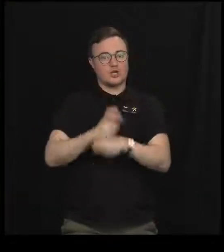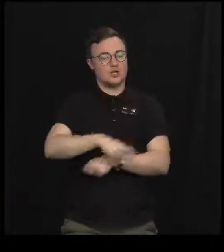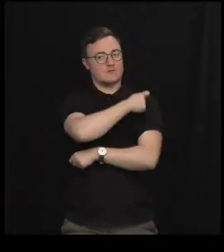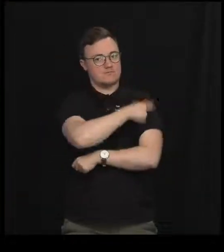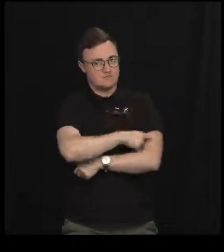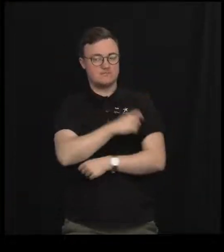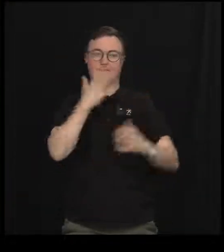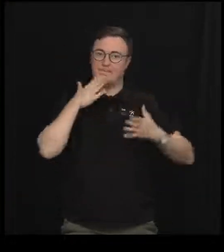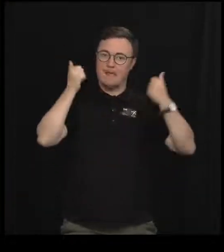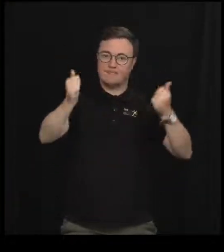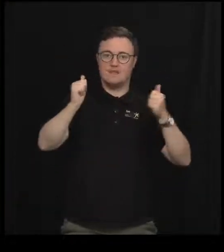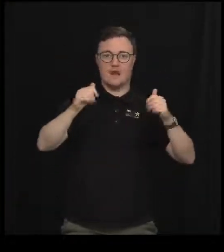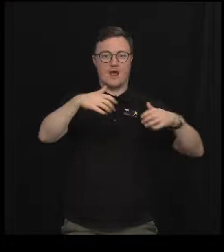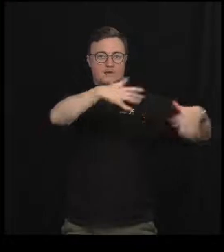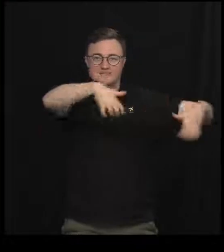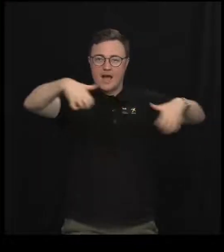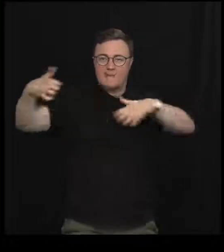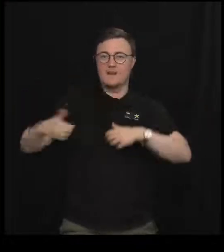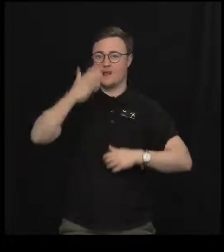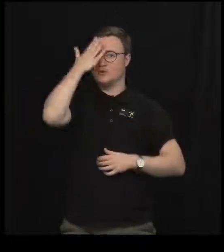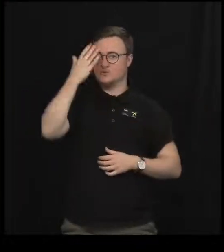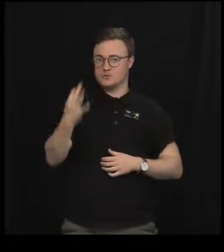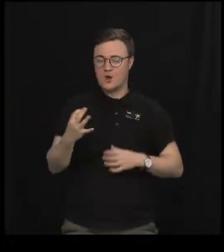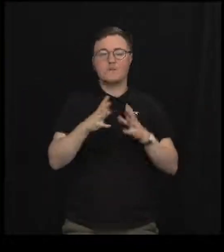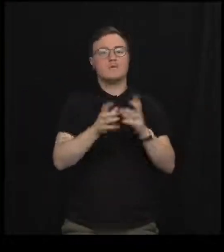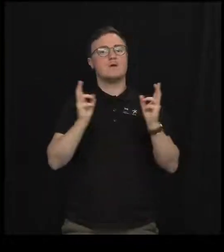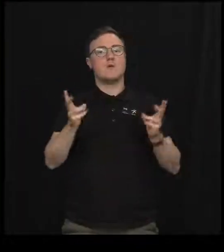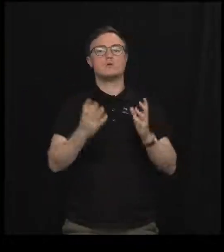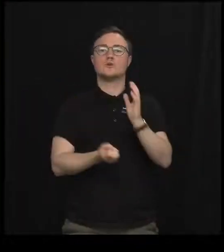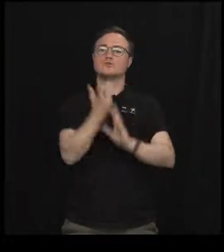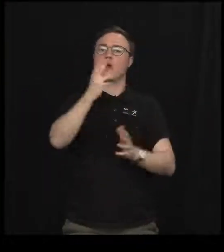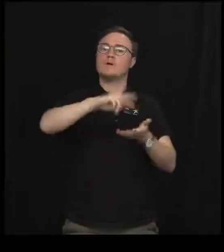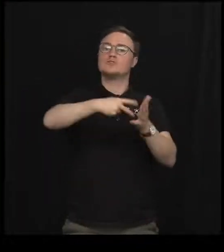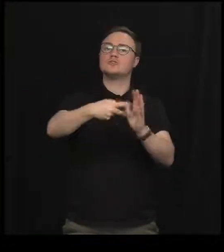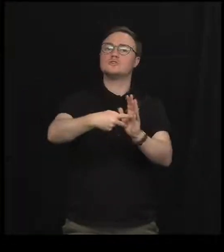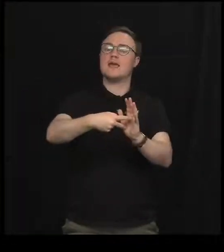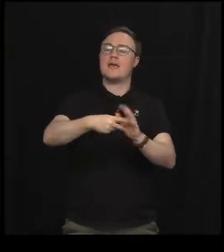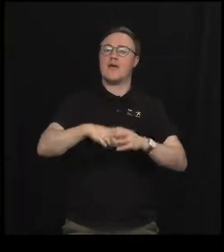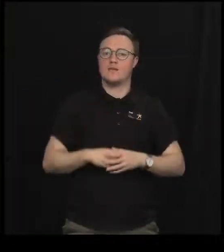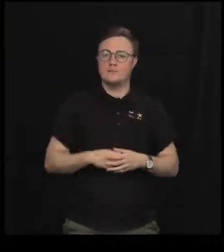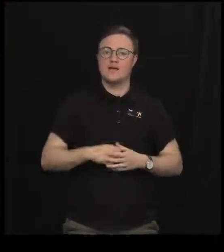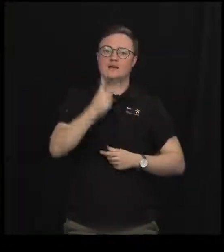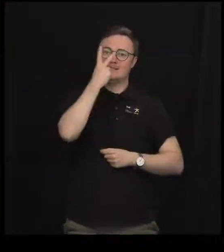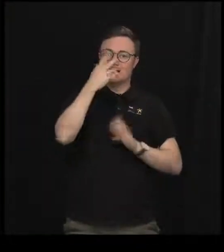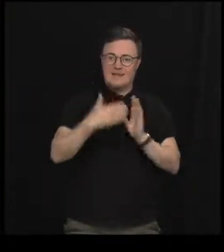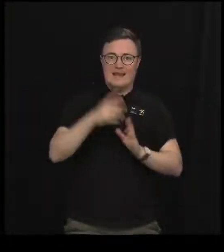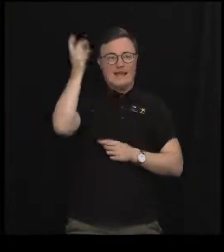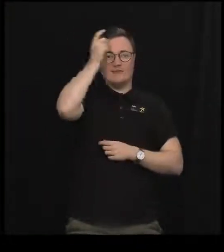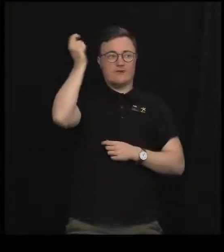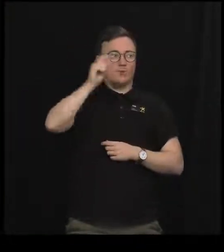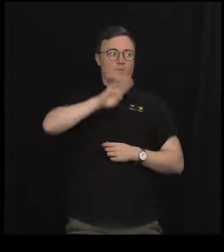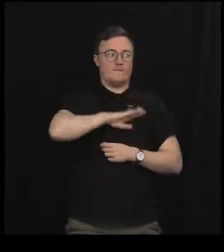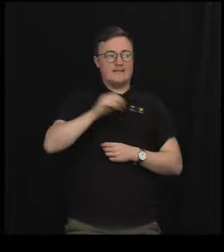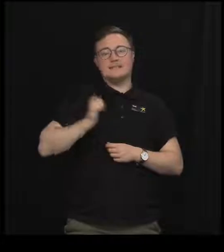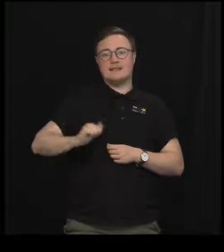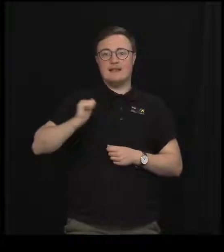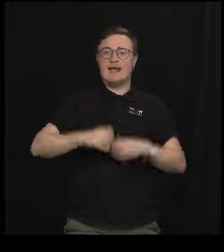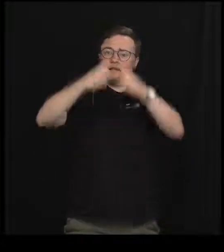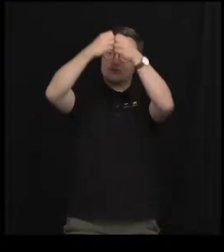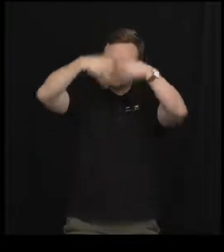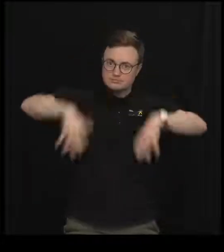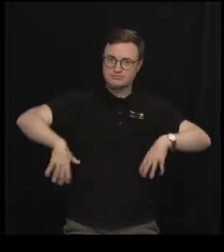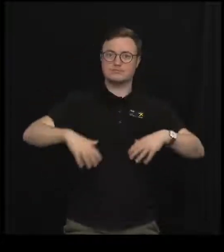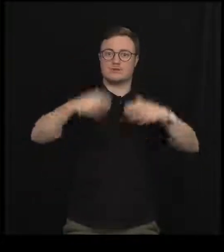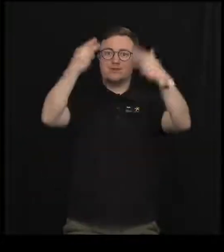management, but also being systematic in saying what is the impact on that innovation on the ground, and then being able to say, okay,